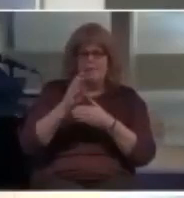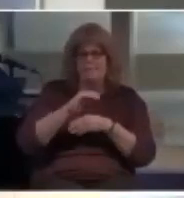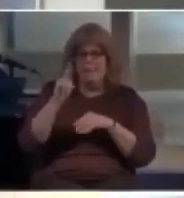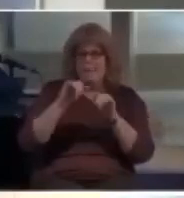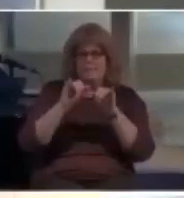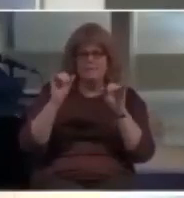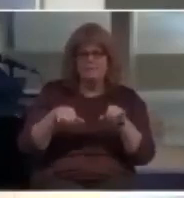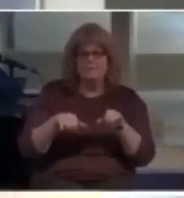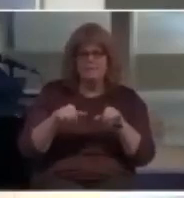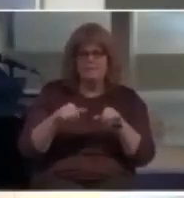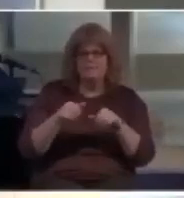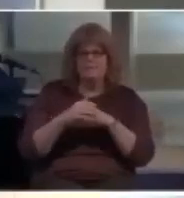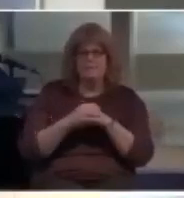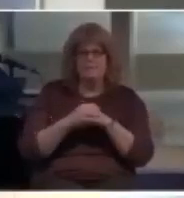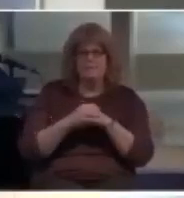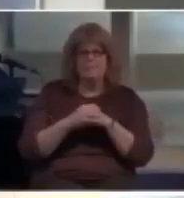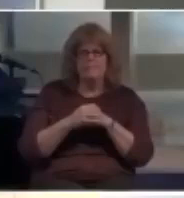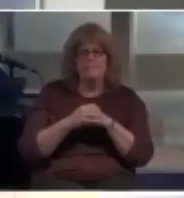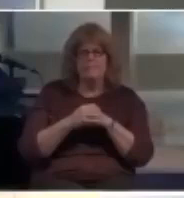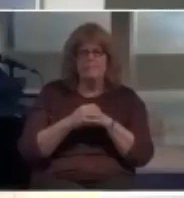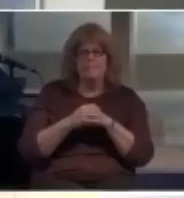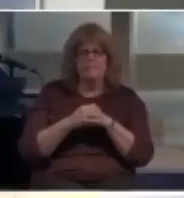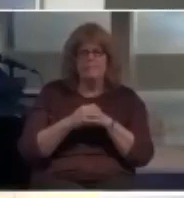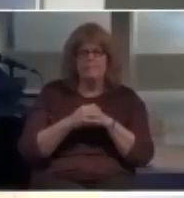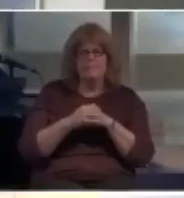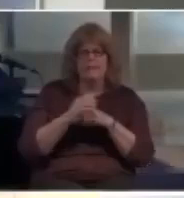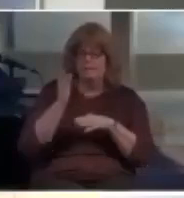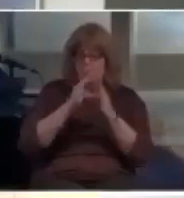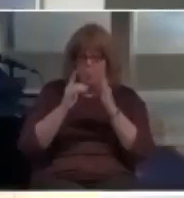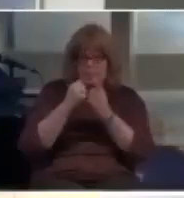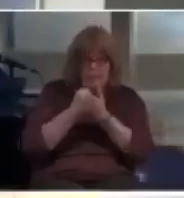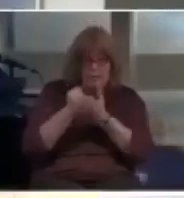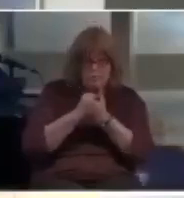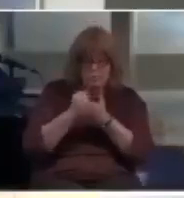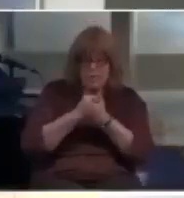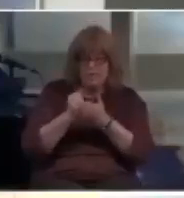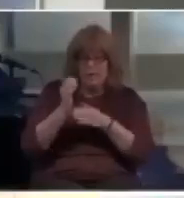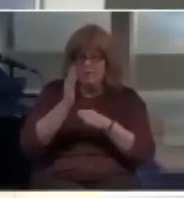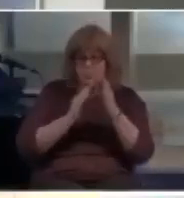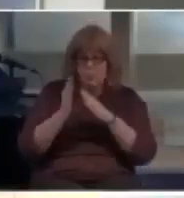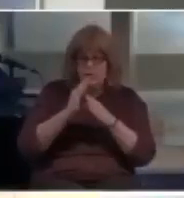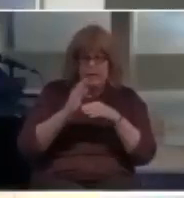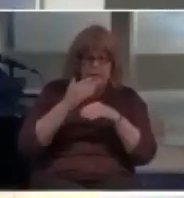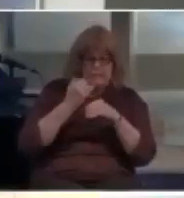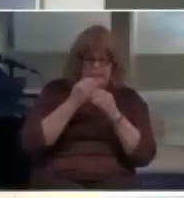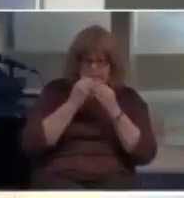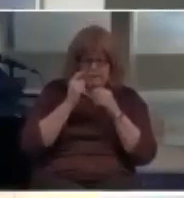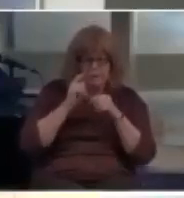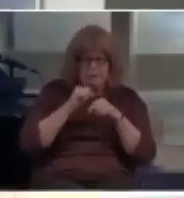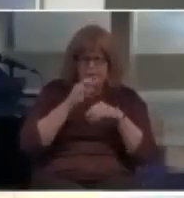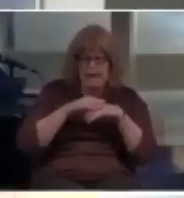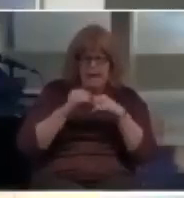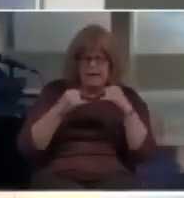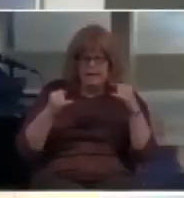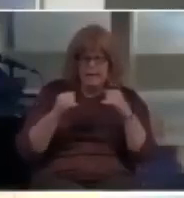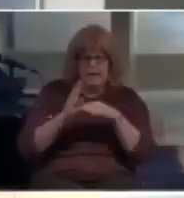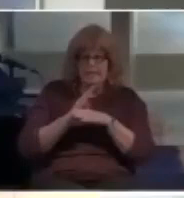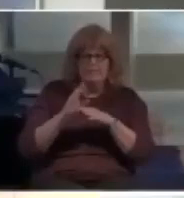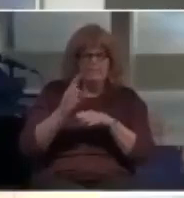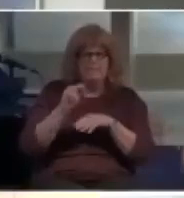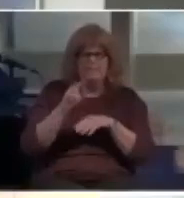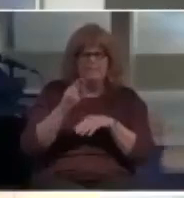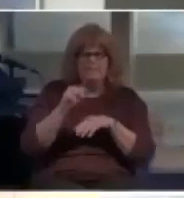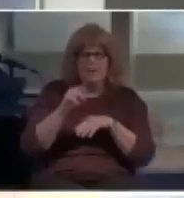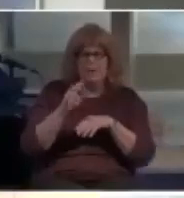system in that sense. So if you're worried about your credit card, you know, you're worried about doing online transactions, you should worry about your money getting